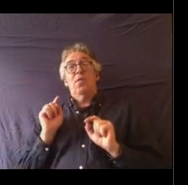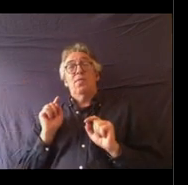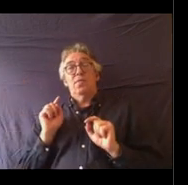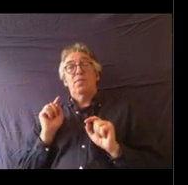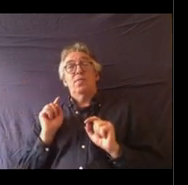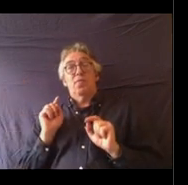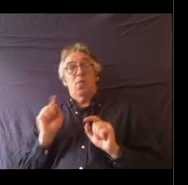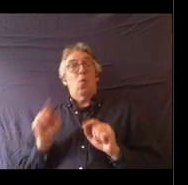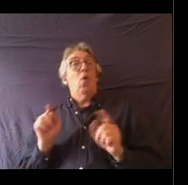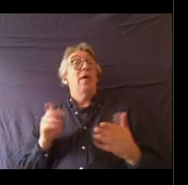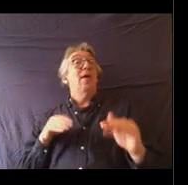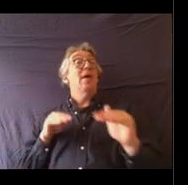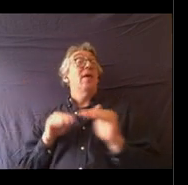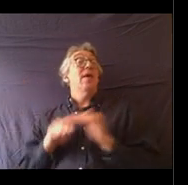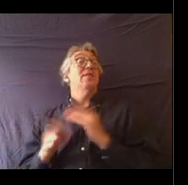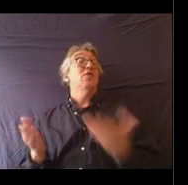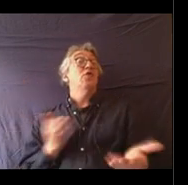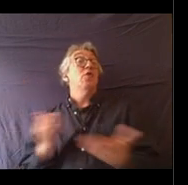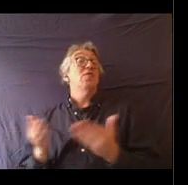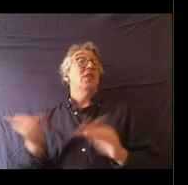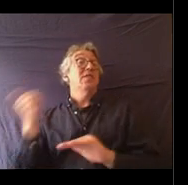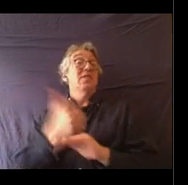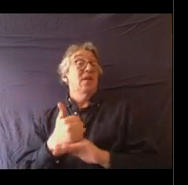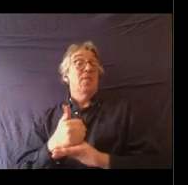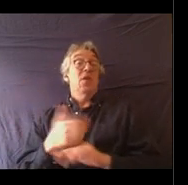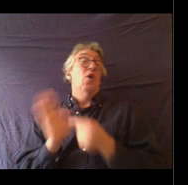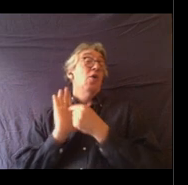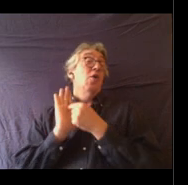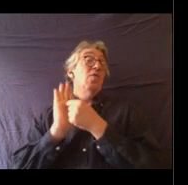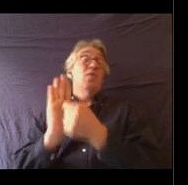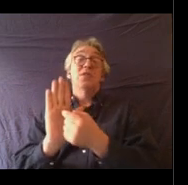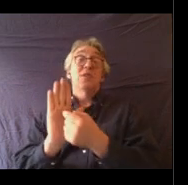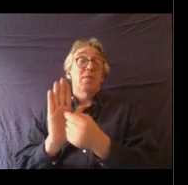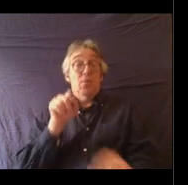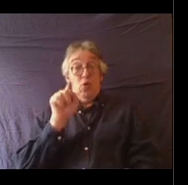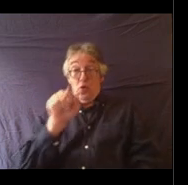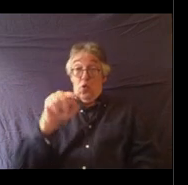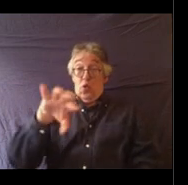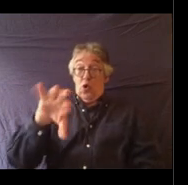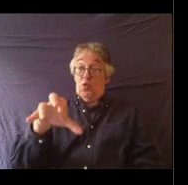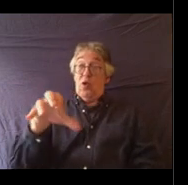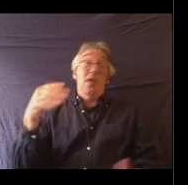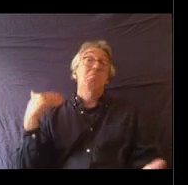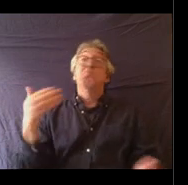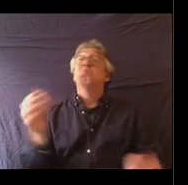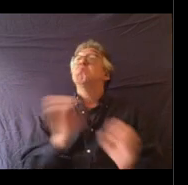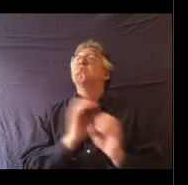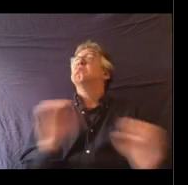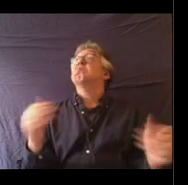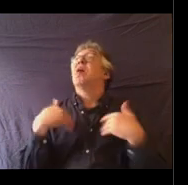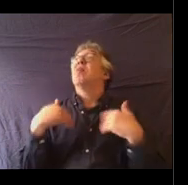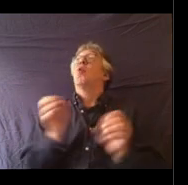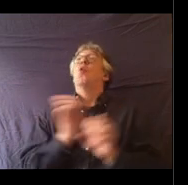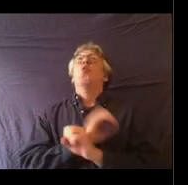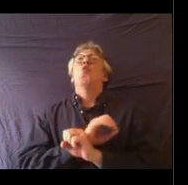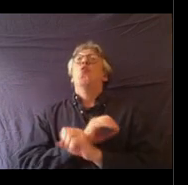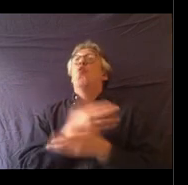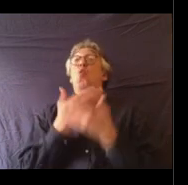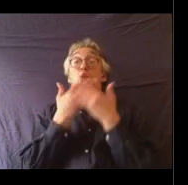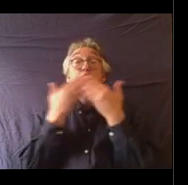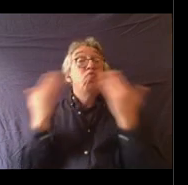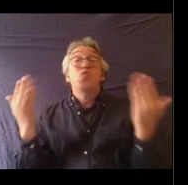access services in your country. Meaning that, for instance, if your country doesn't have any provision